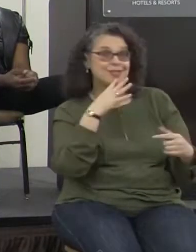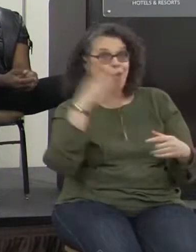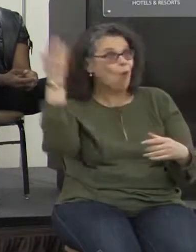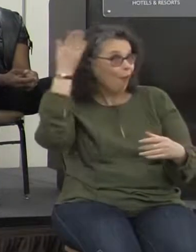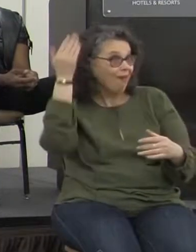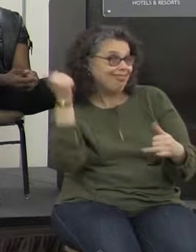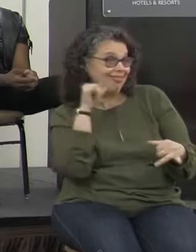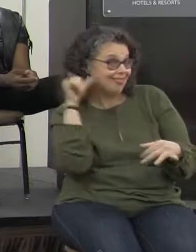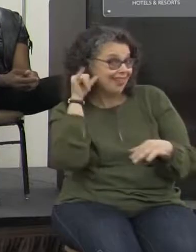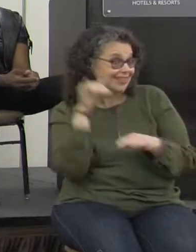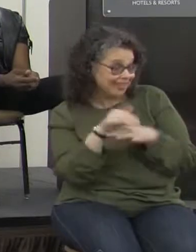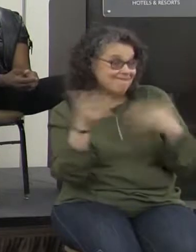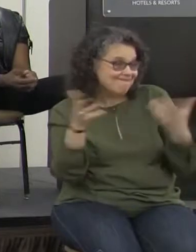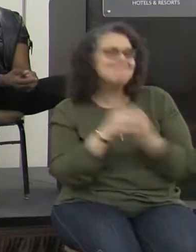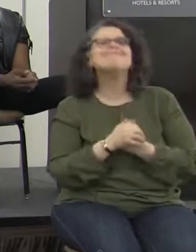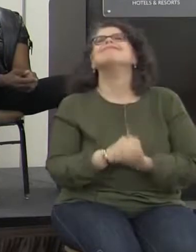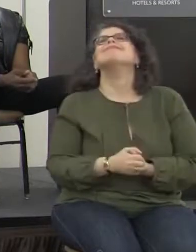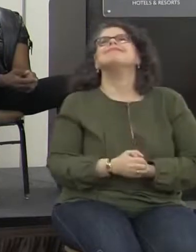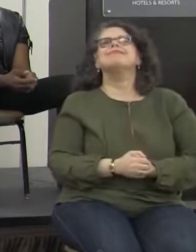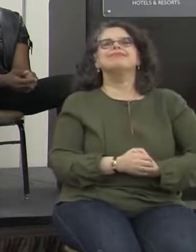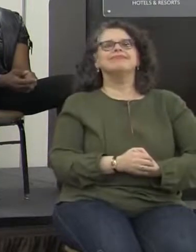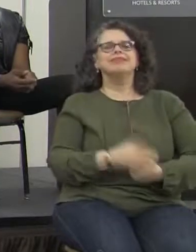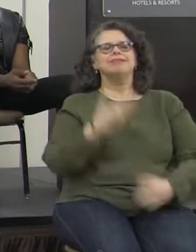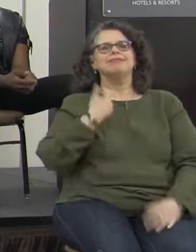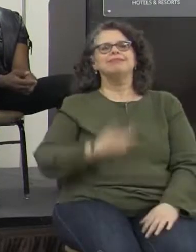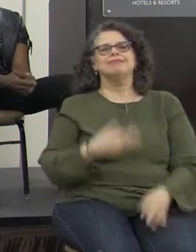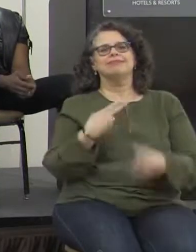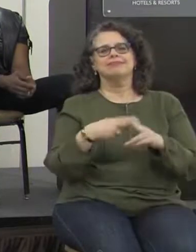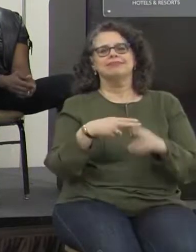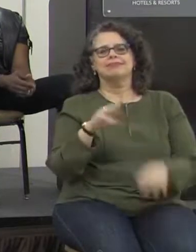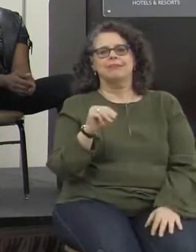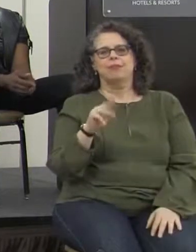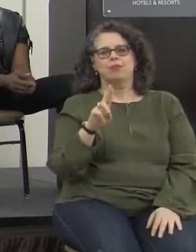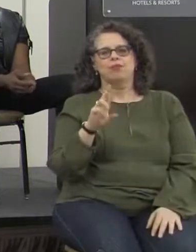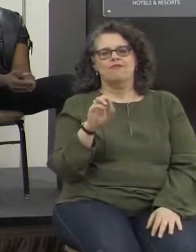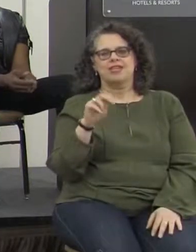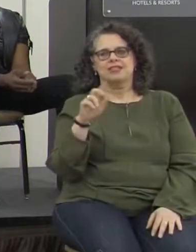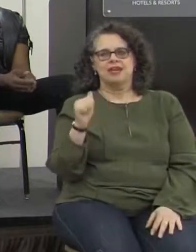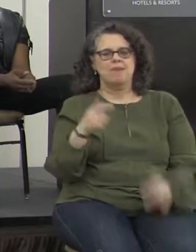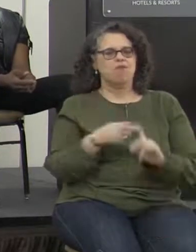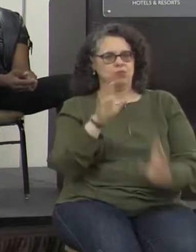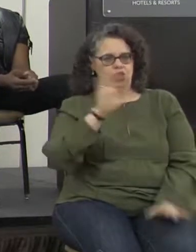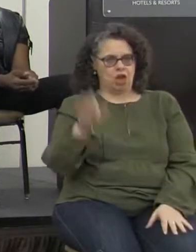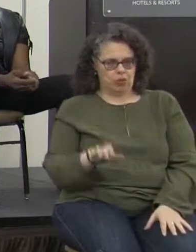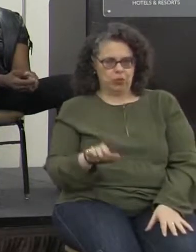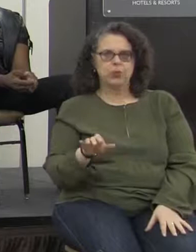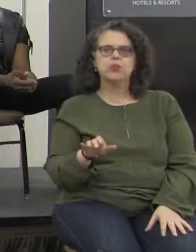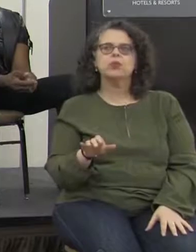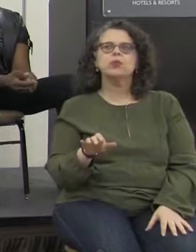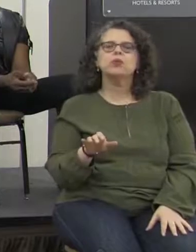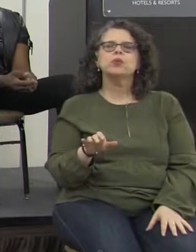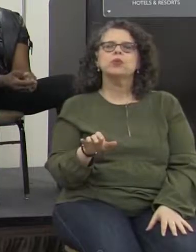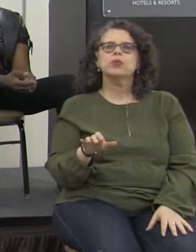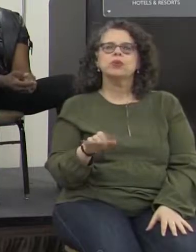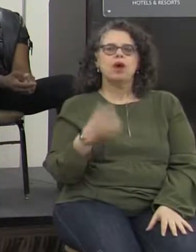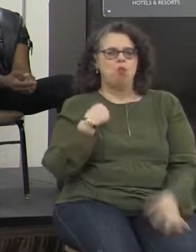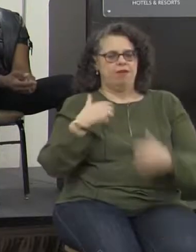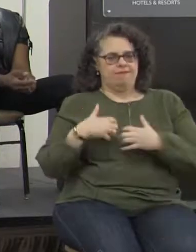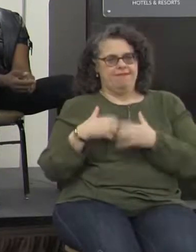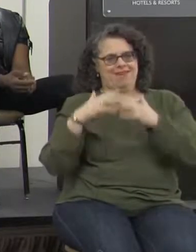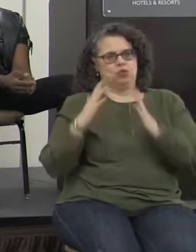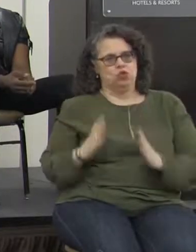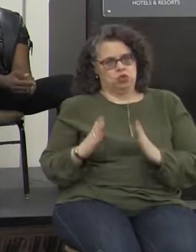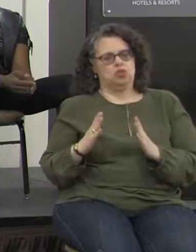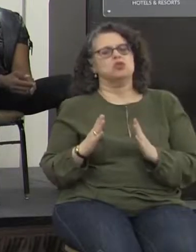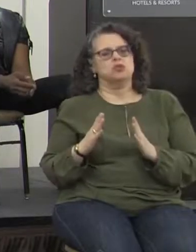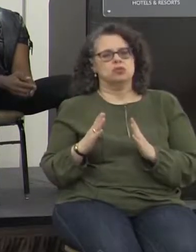night. But I am Mufasa, and I'm in Chicago, and one of the founding fathers